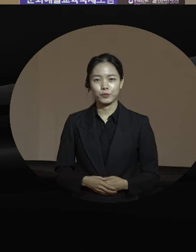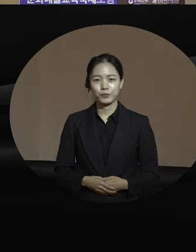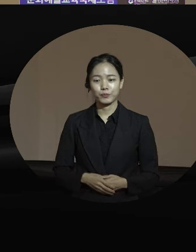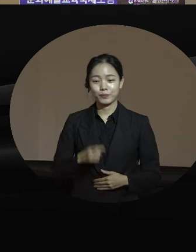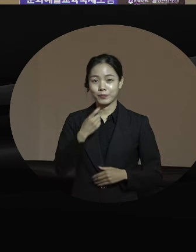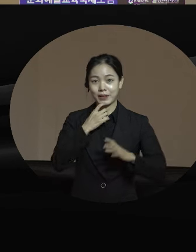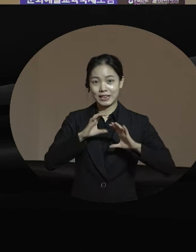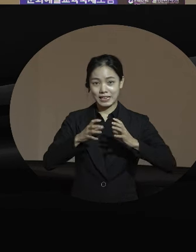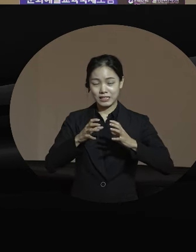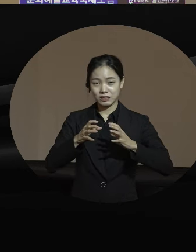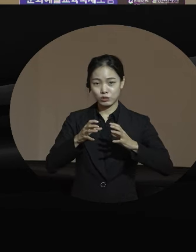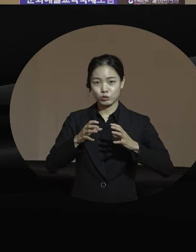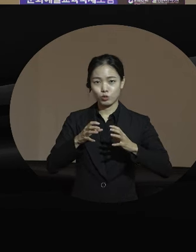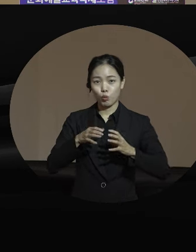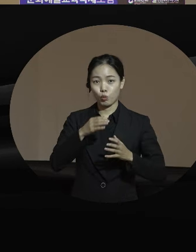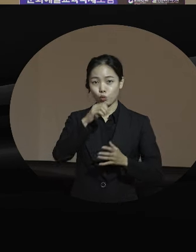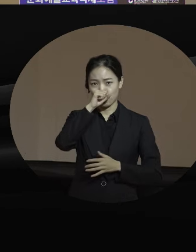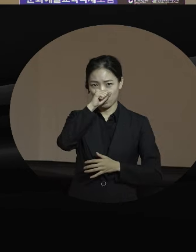Finland,